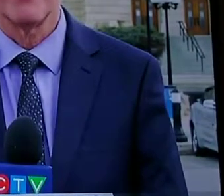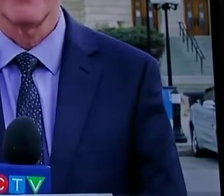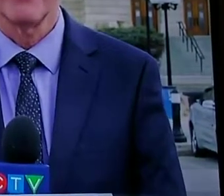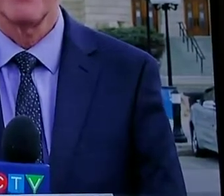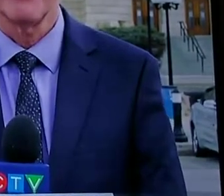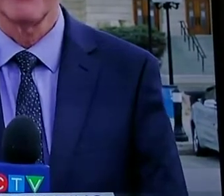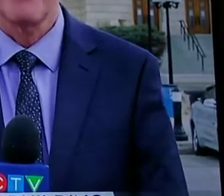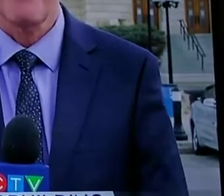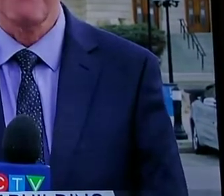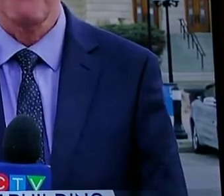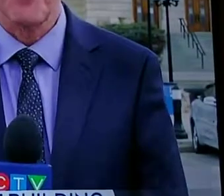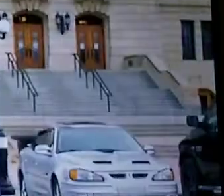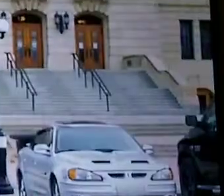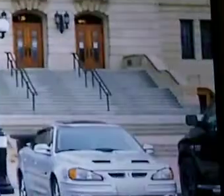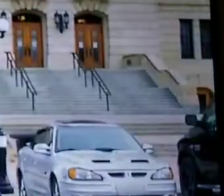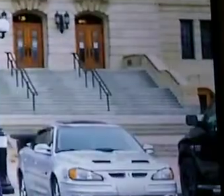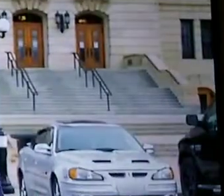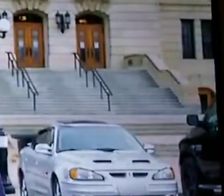that speech?